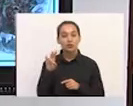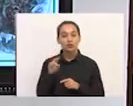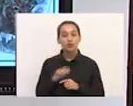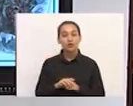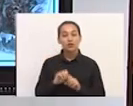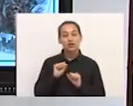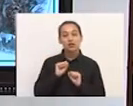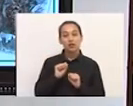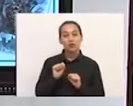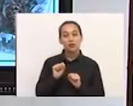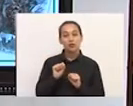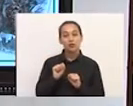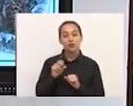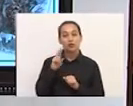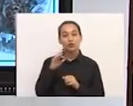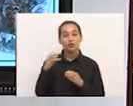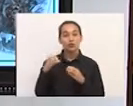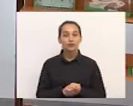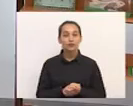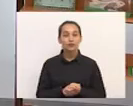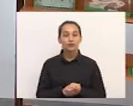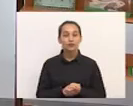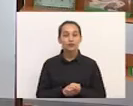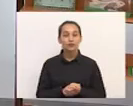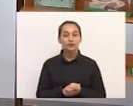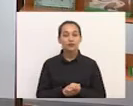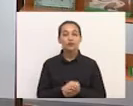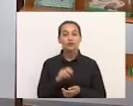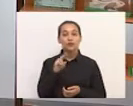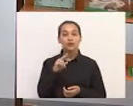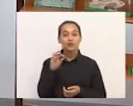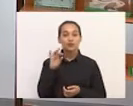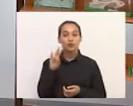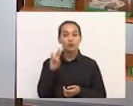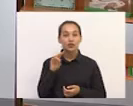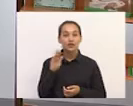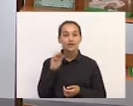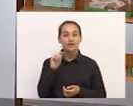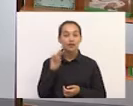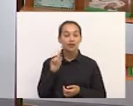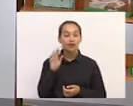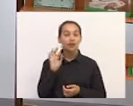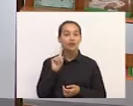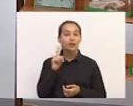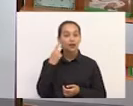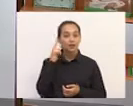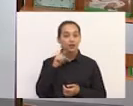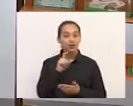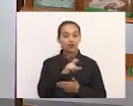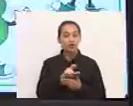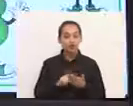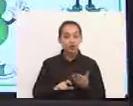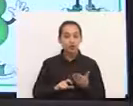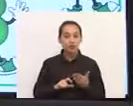qahramonlik dostonlari tarkibiga kirar ekan. Xo'sh, dostonning vazni haqida nimalarni bilamiz? She'r bilan